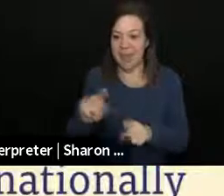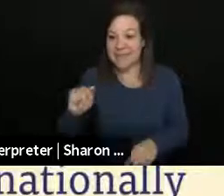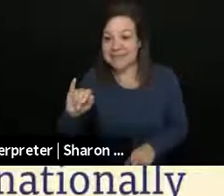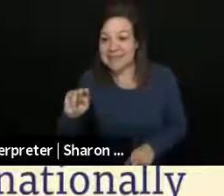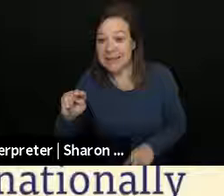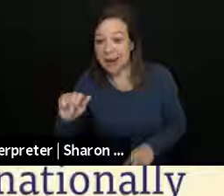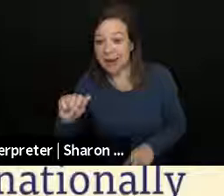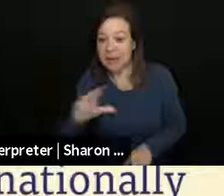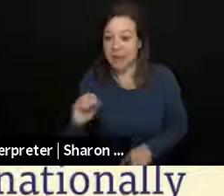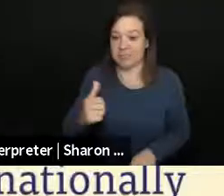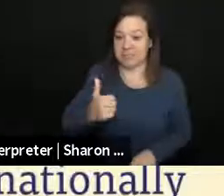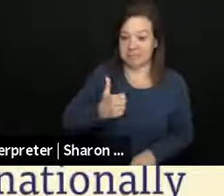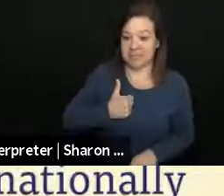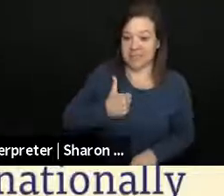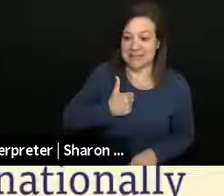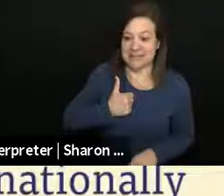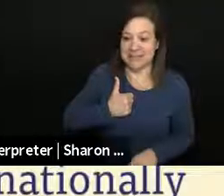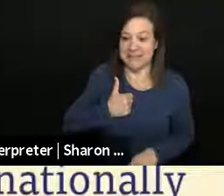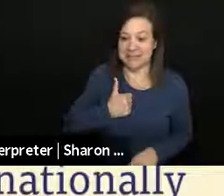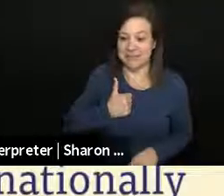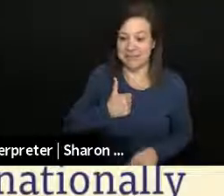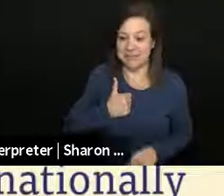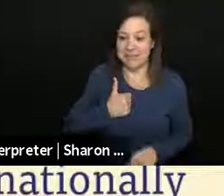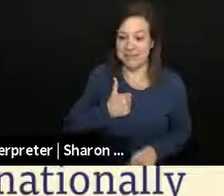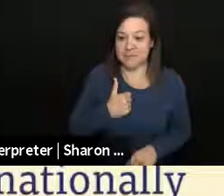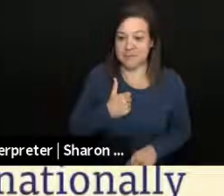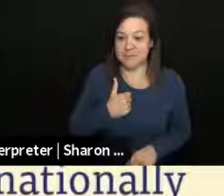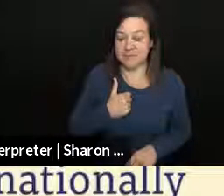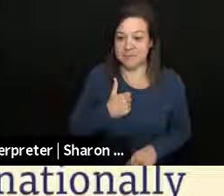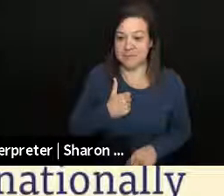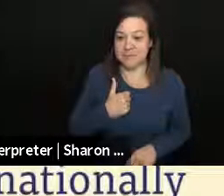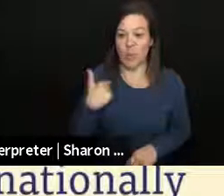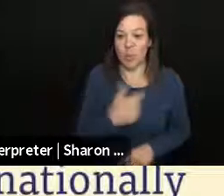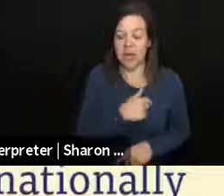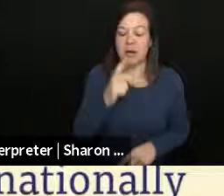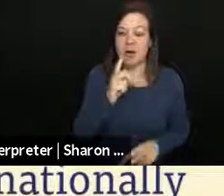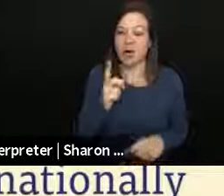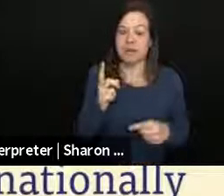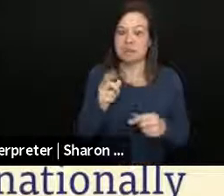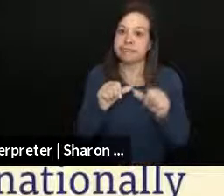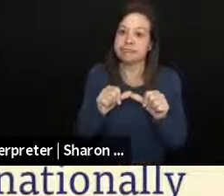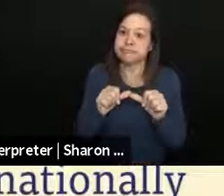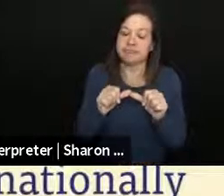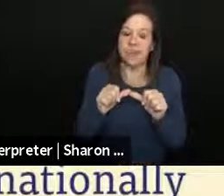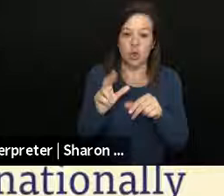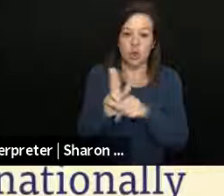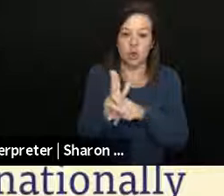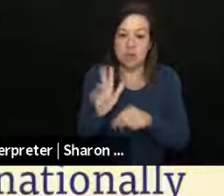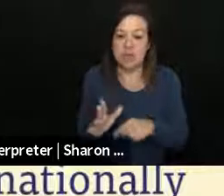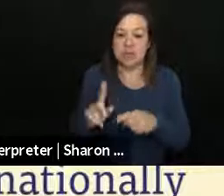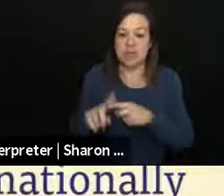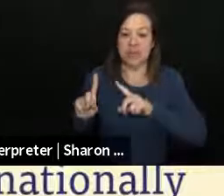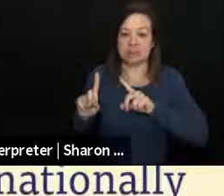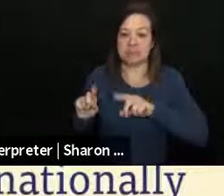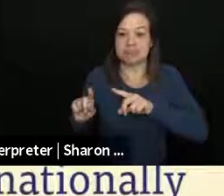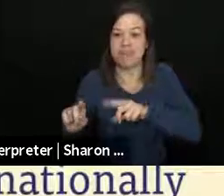myself, who are just avid users of and attendees of performing